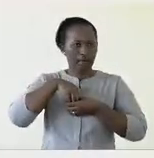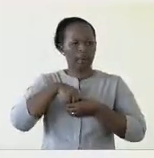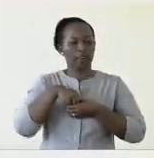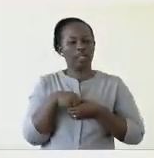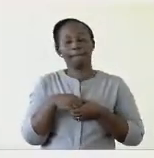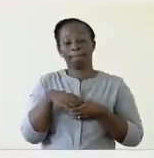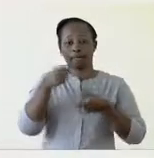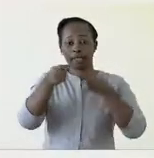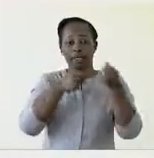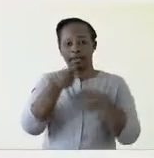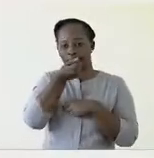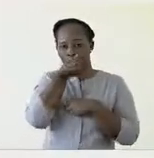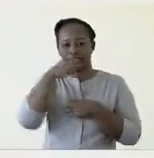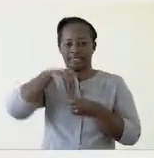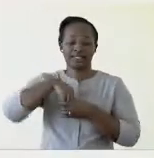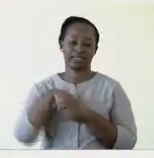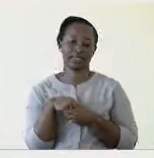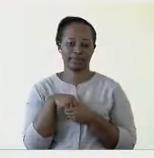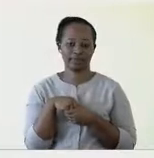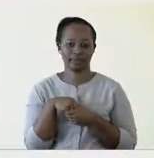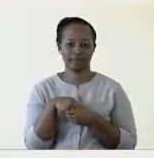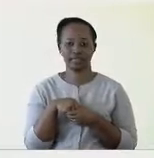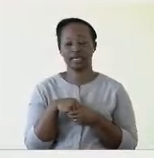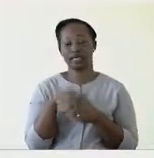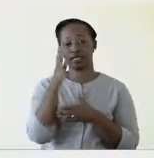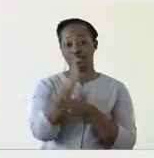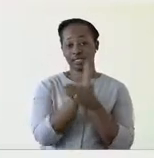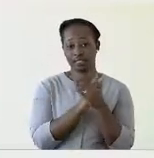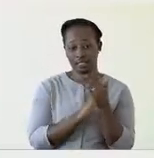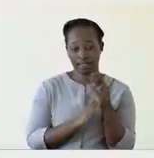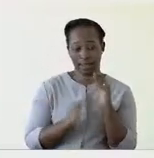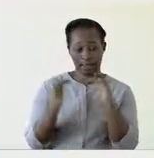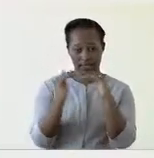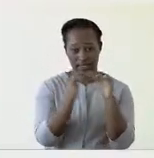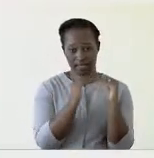regulating the temperature internally. At thermostate,